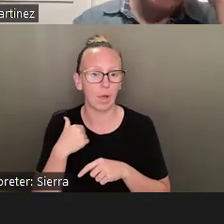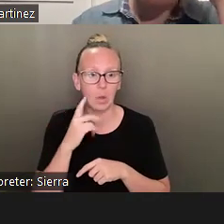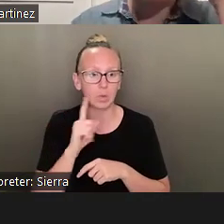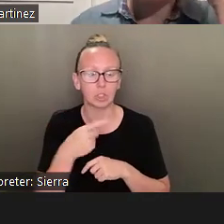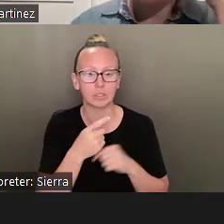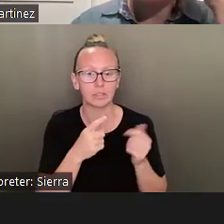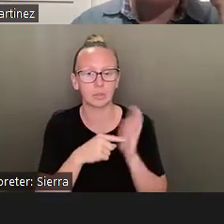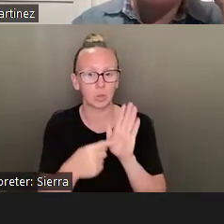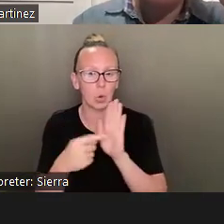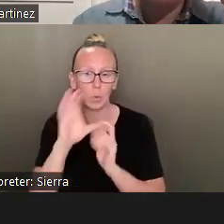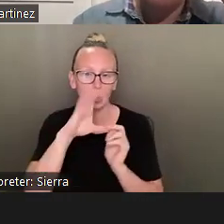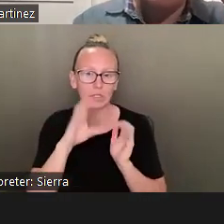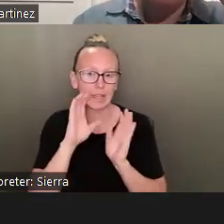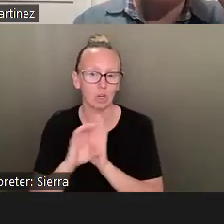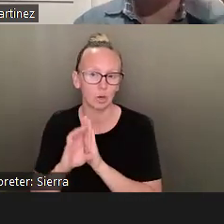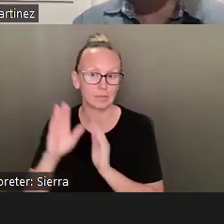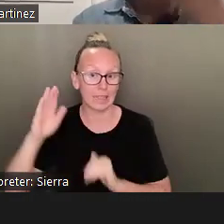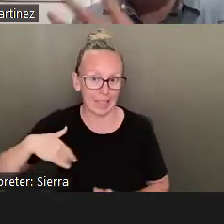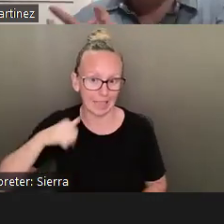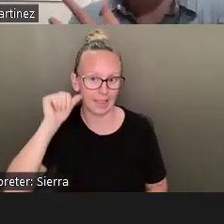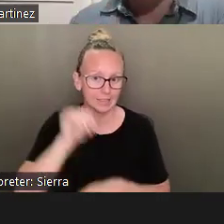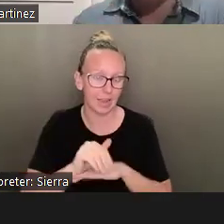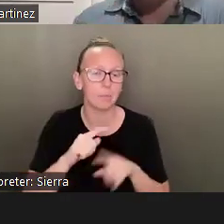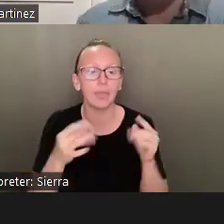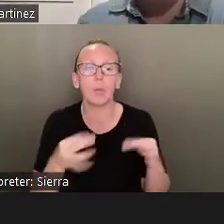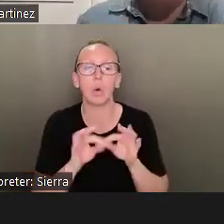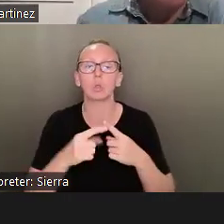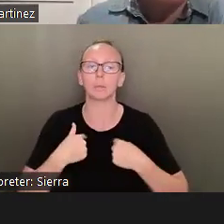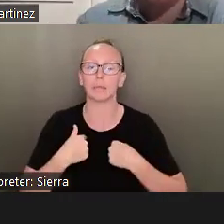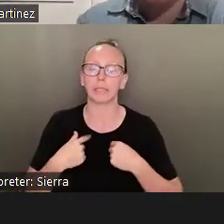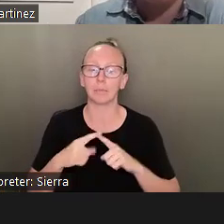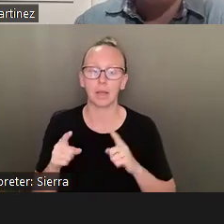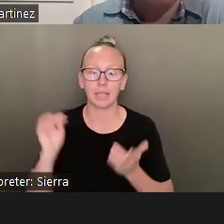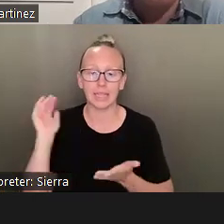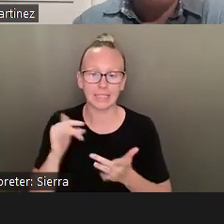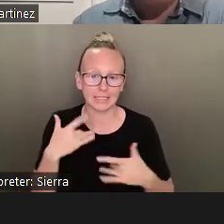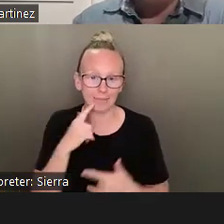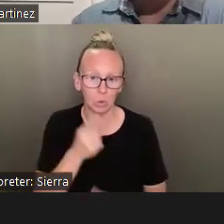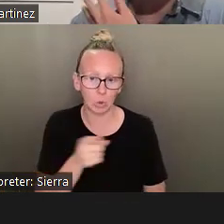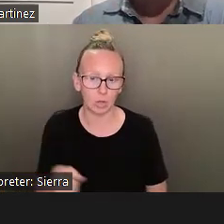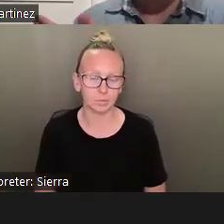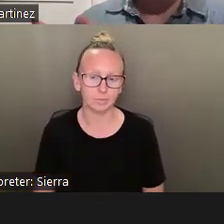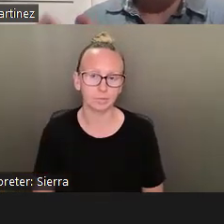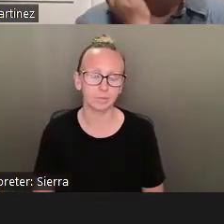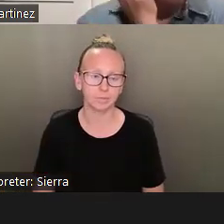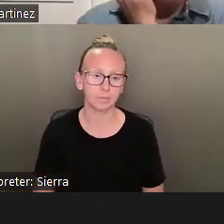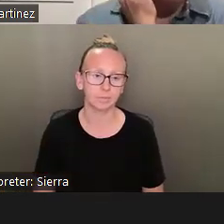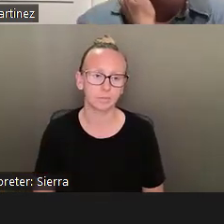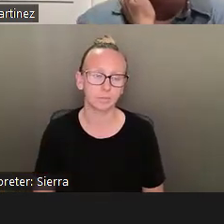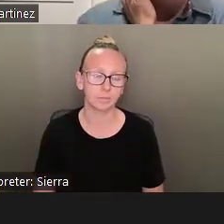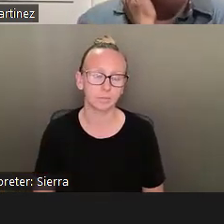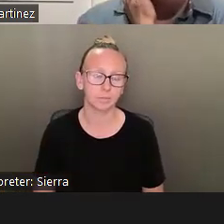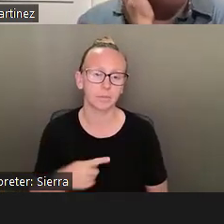weird diagrams that I made late last night. But they're very important to me, but not as exciting for you all. But I've been thinking about what